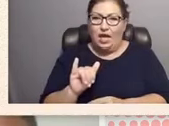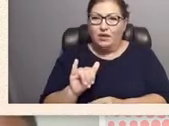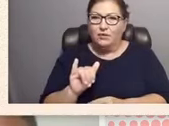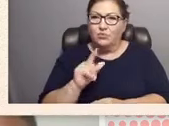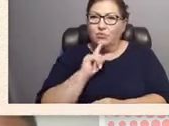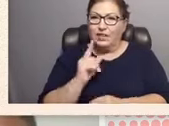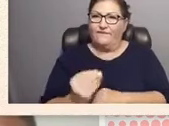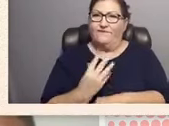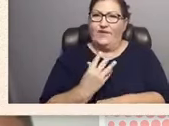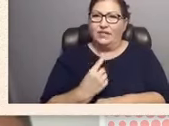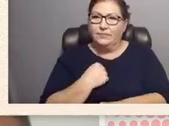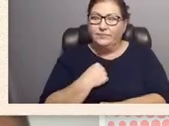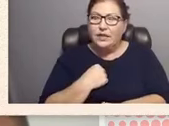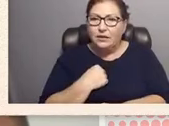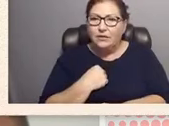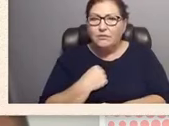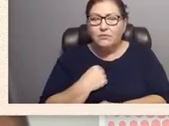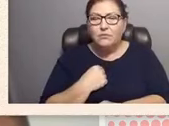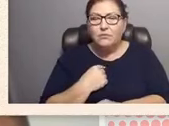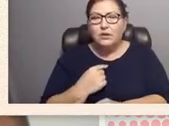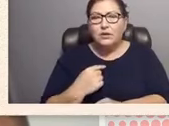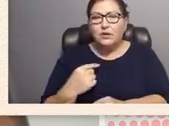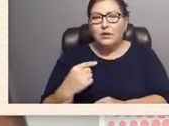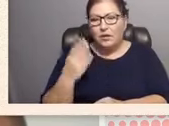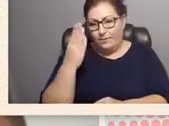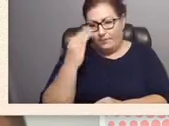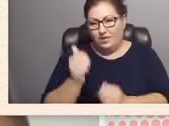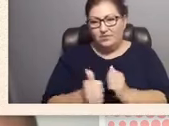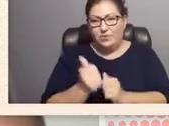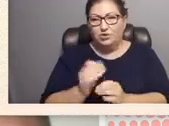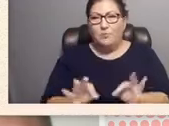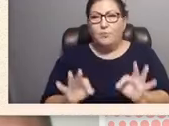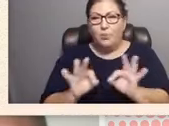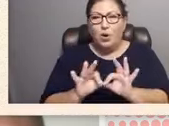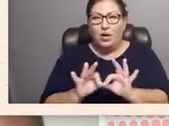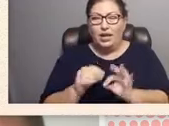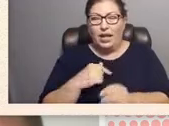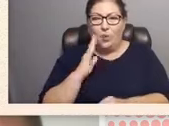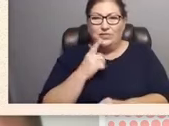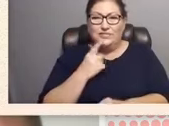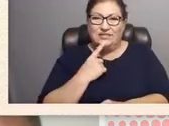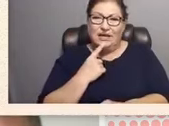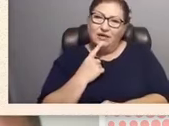since, most importantly, I would probably say since